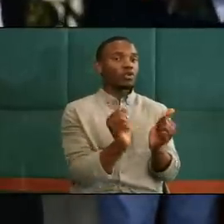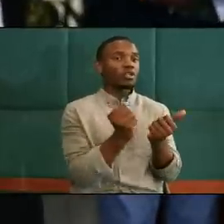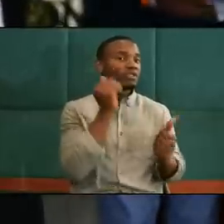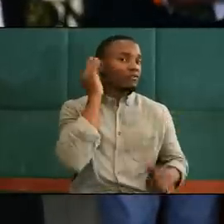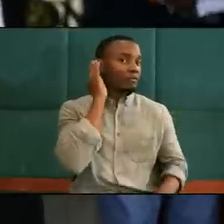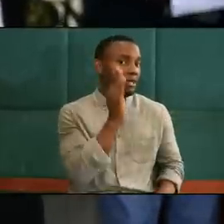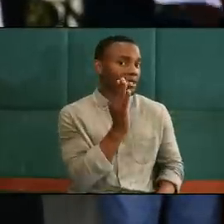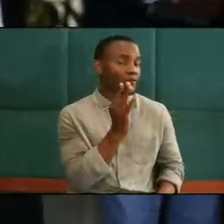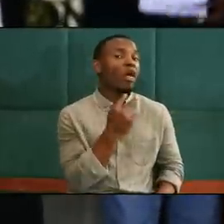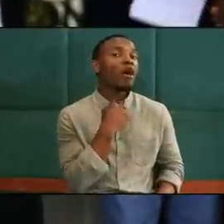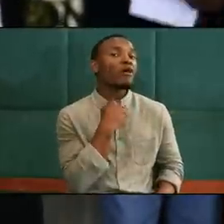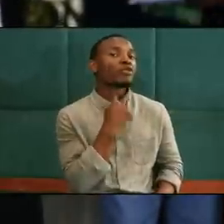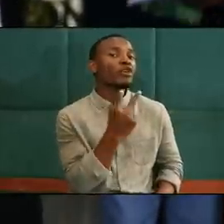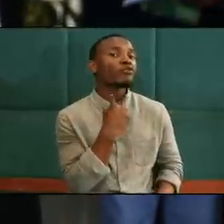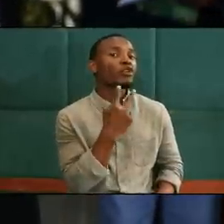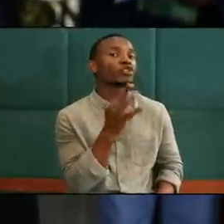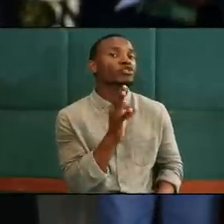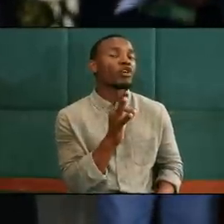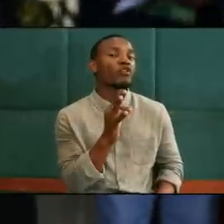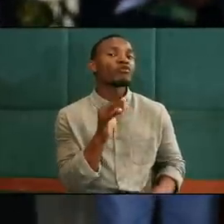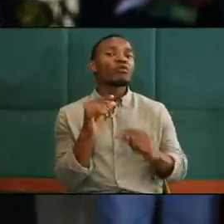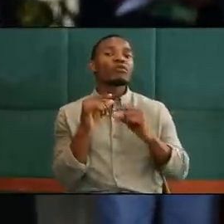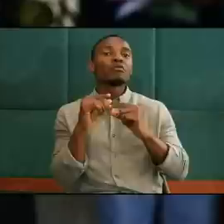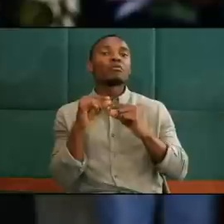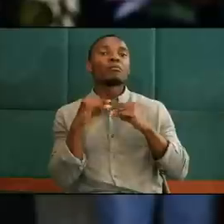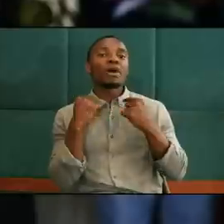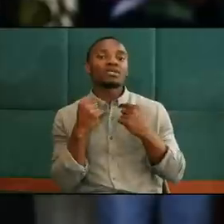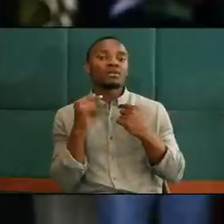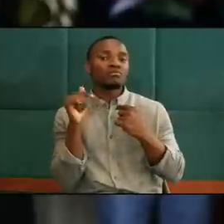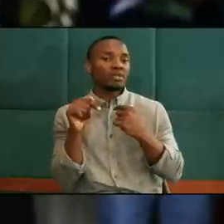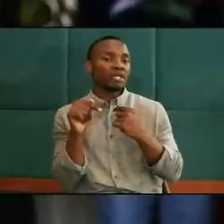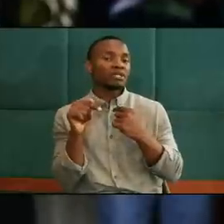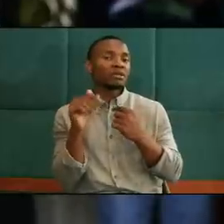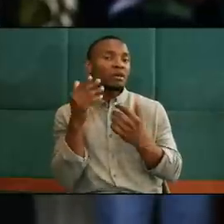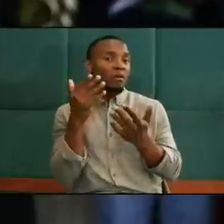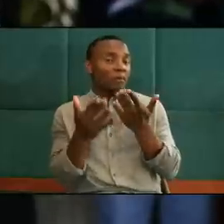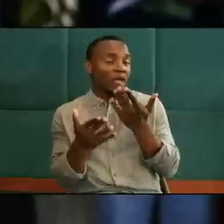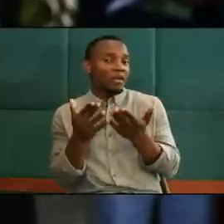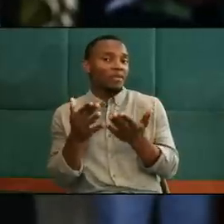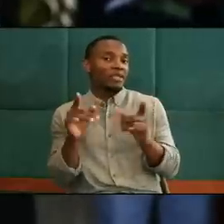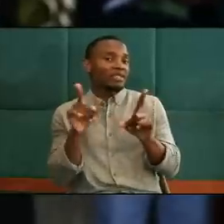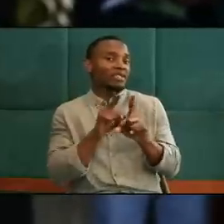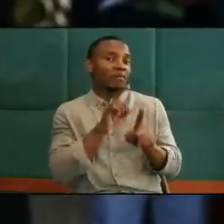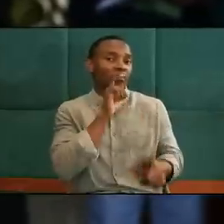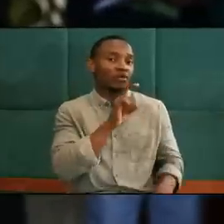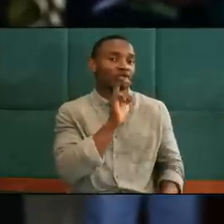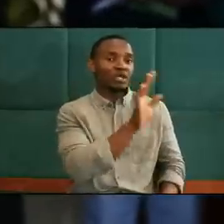The voice of this preacher may very well be your rooster.